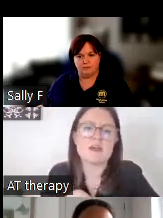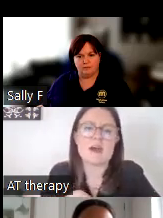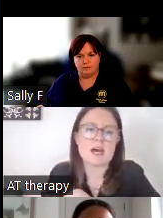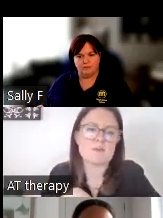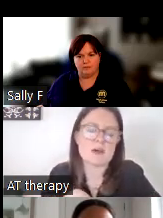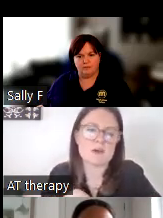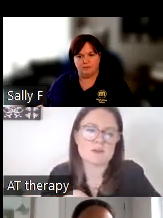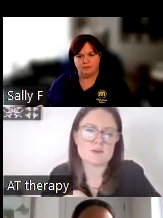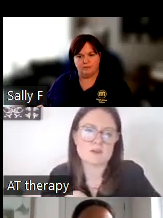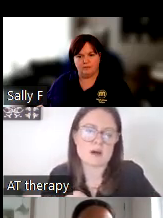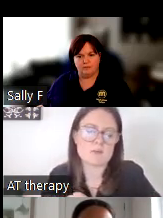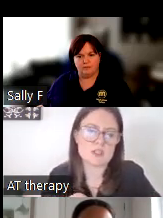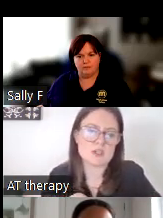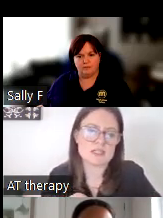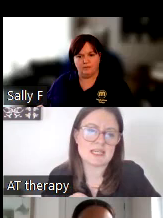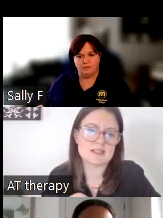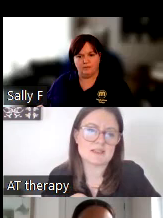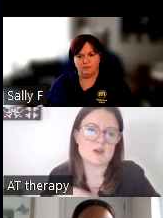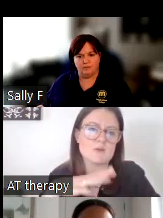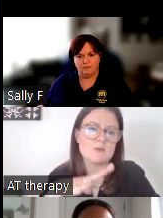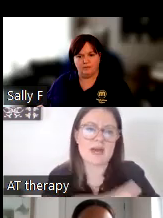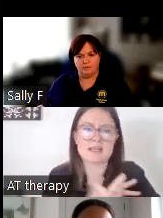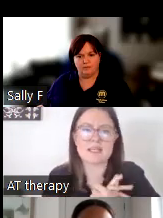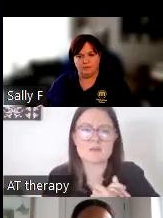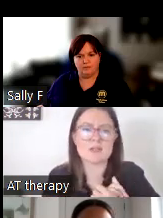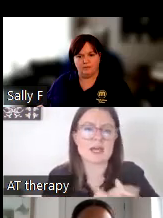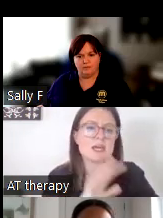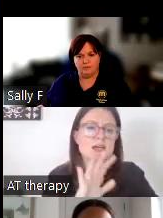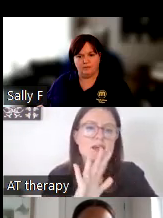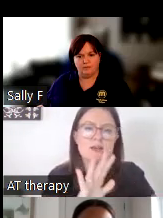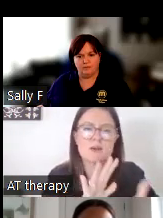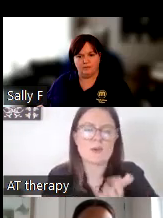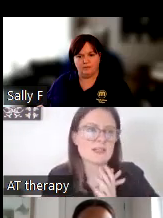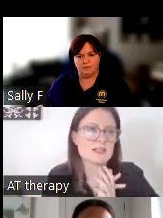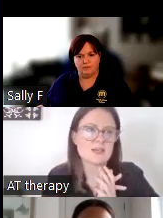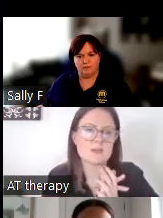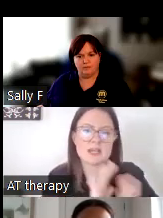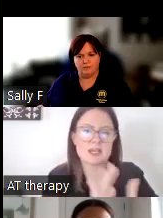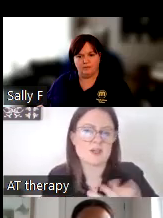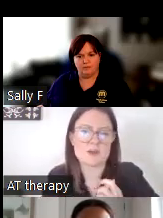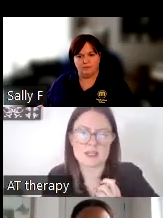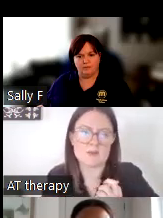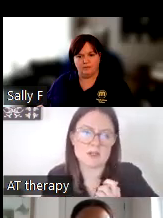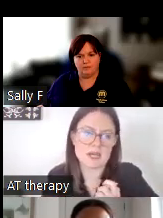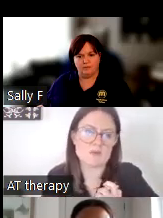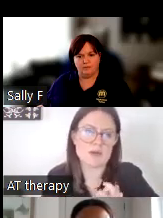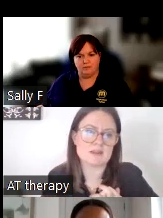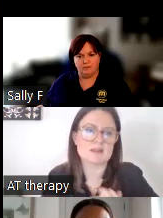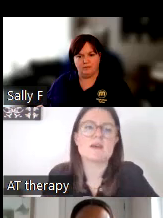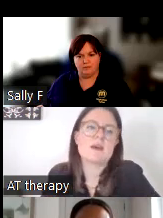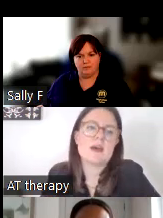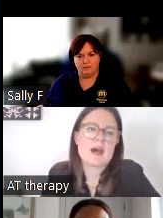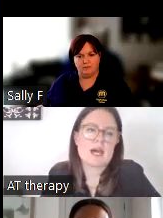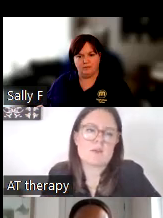communication. And we also talk about opportunities. So where can they communicate? When can they communicate? Who can they communicate